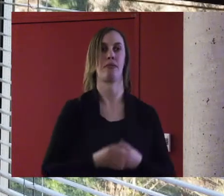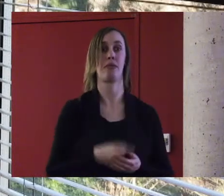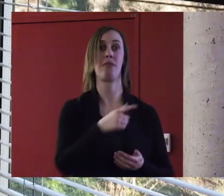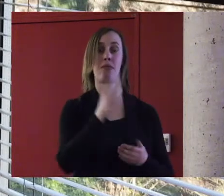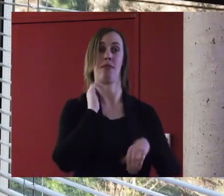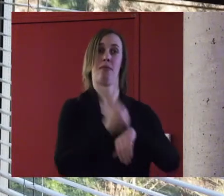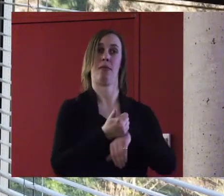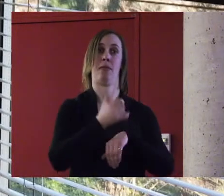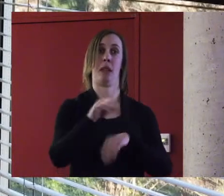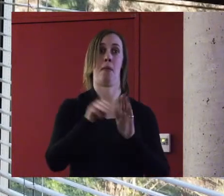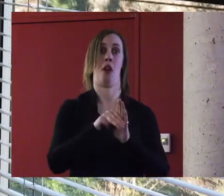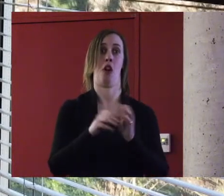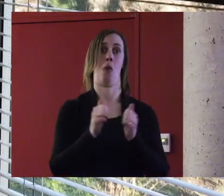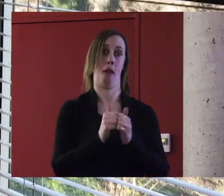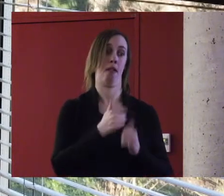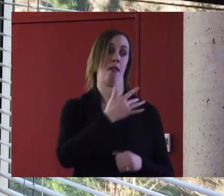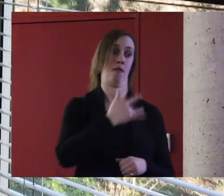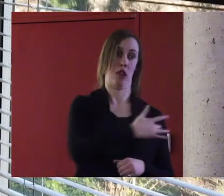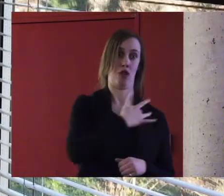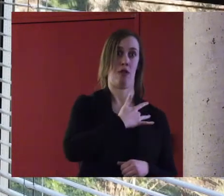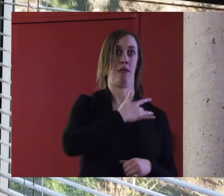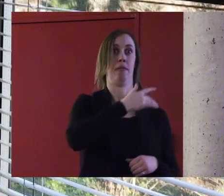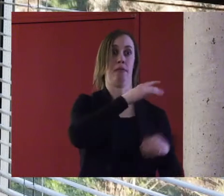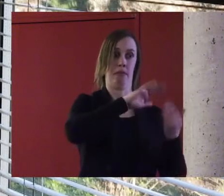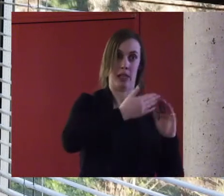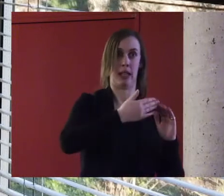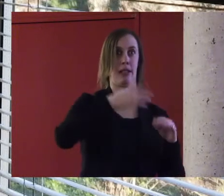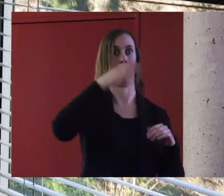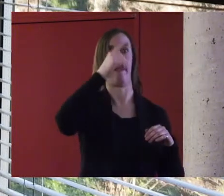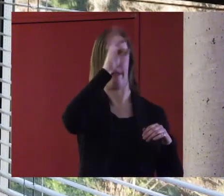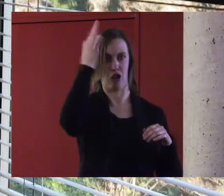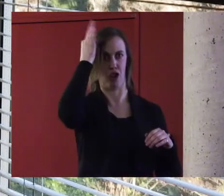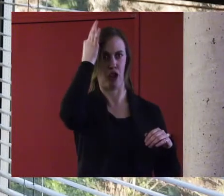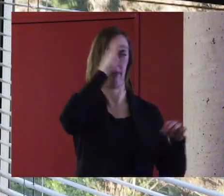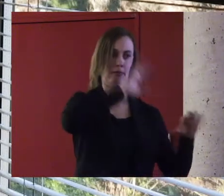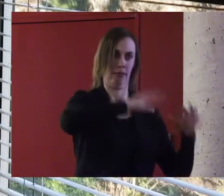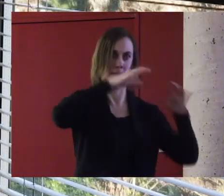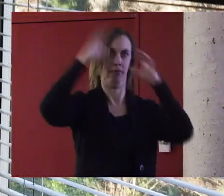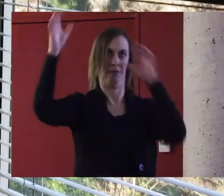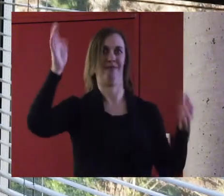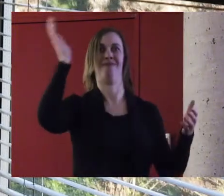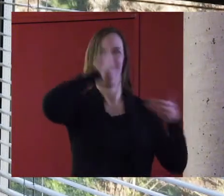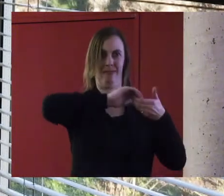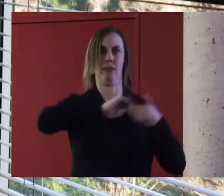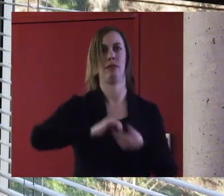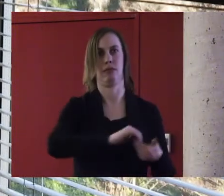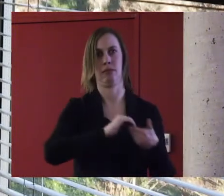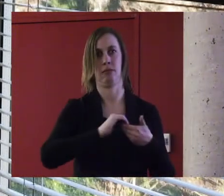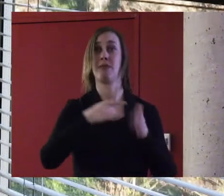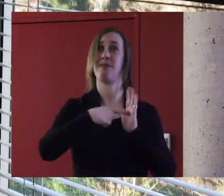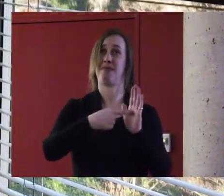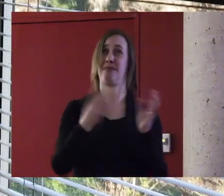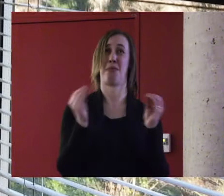and municipal governments and the developers. They have demonstrated that it's more cost-effective for a group of,